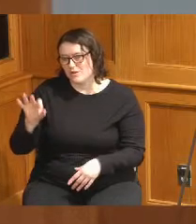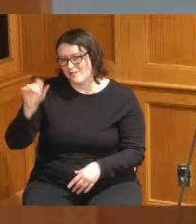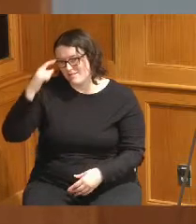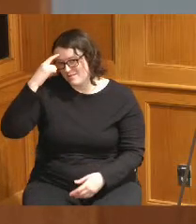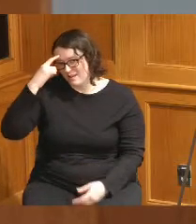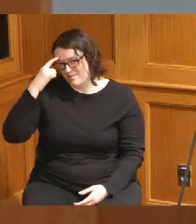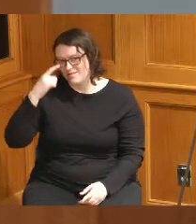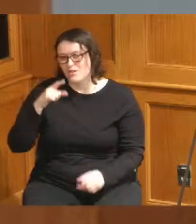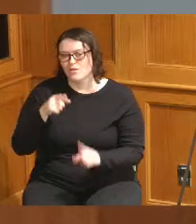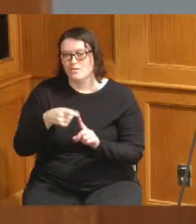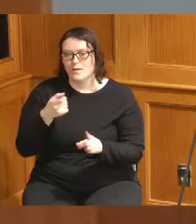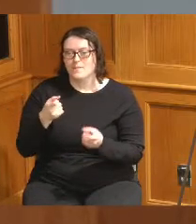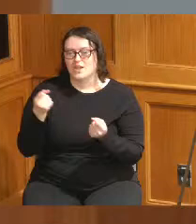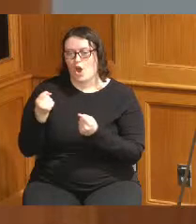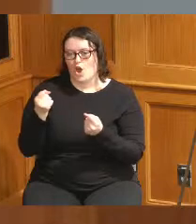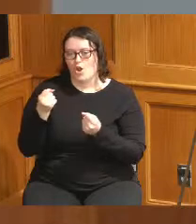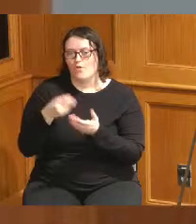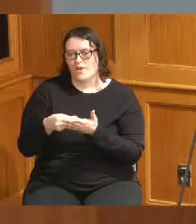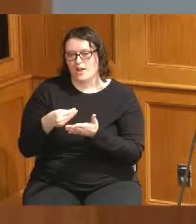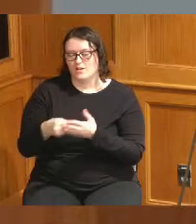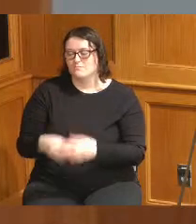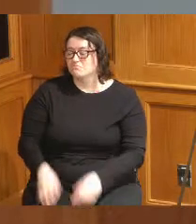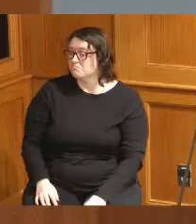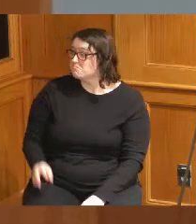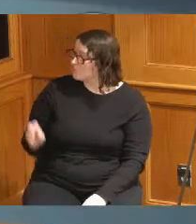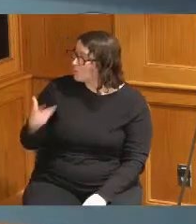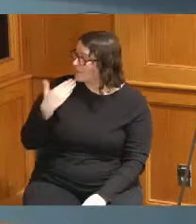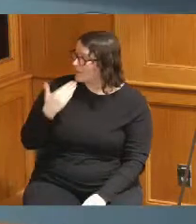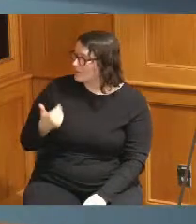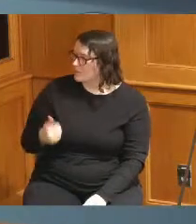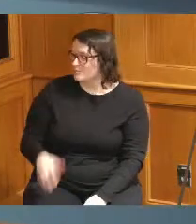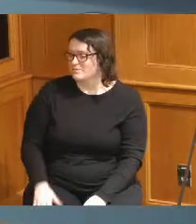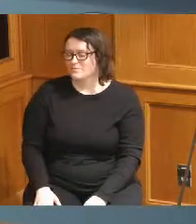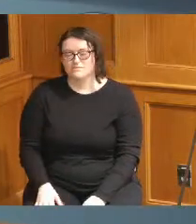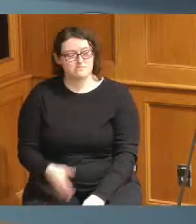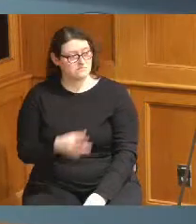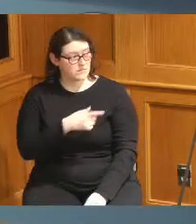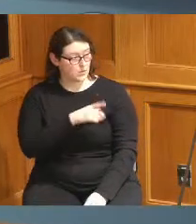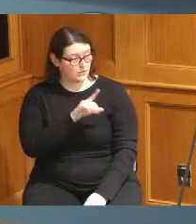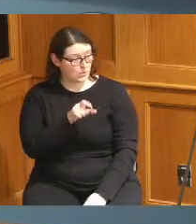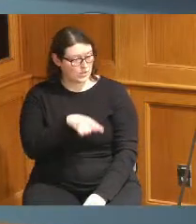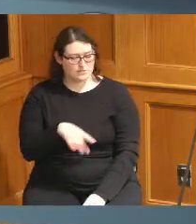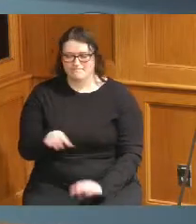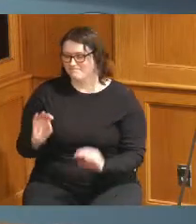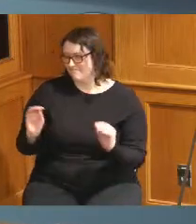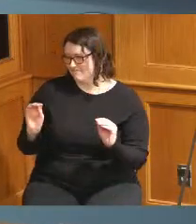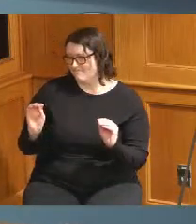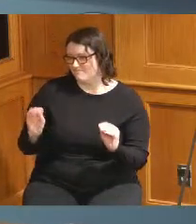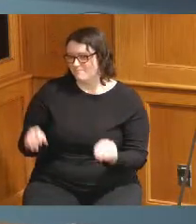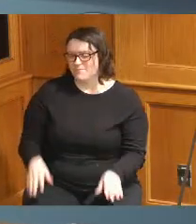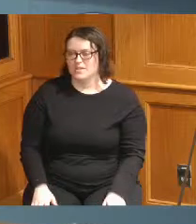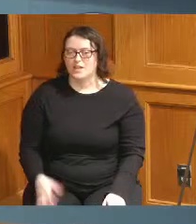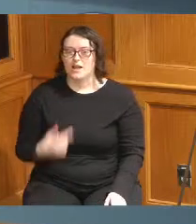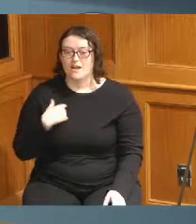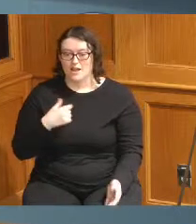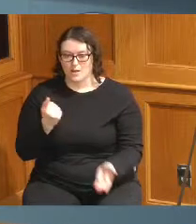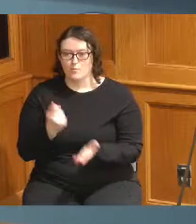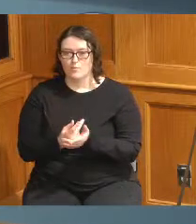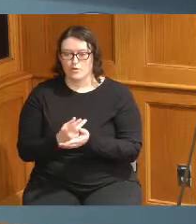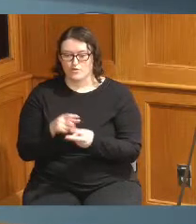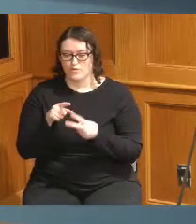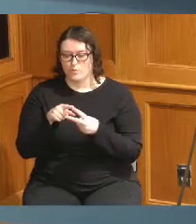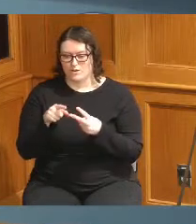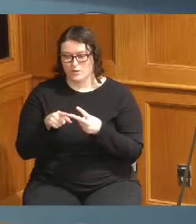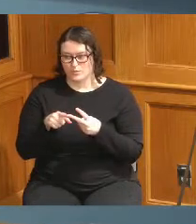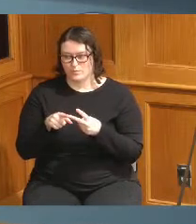$45,580.49 out of permissive auto fund. Okay, thank you. Commissioner, any questions? No questions. All right, I'm going to move that we approve of items 1